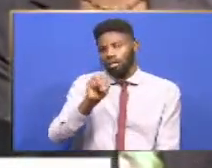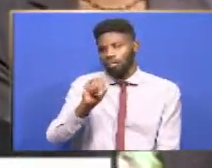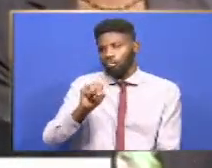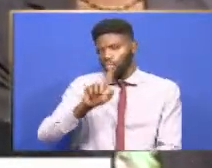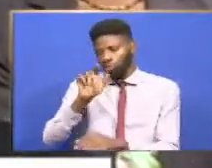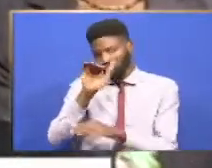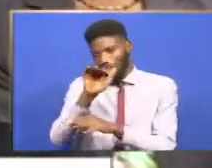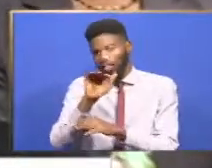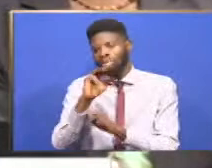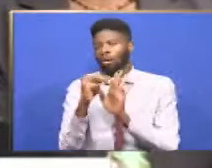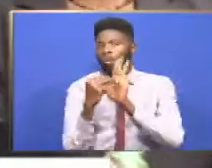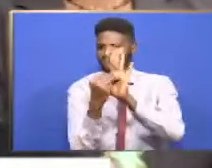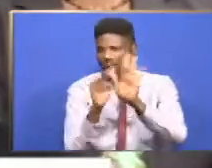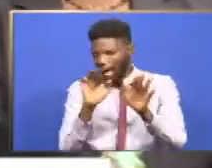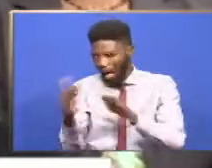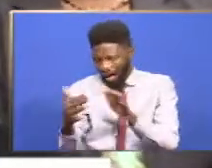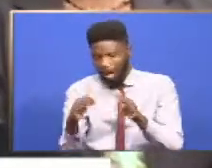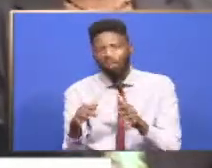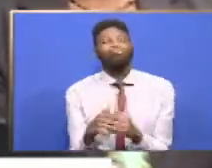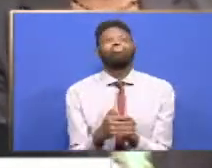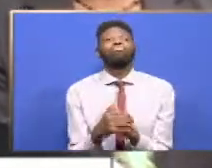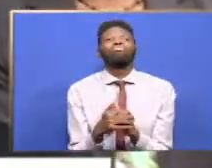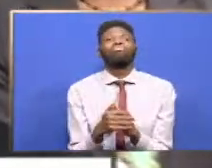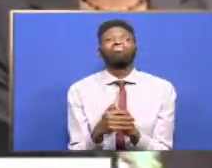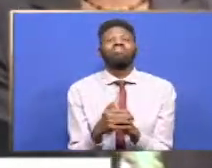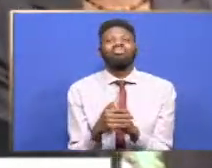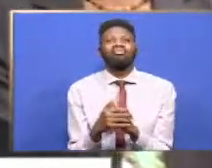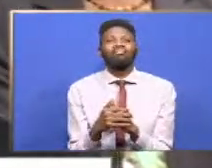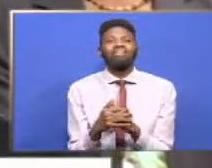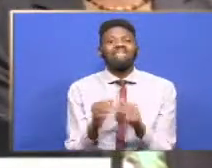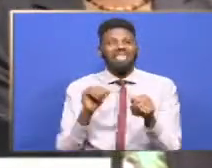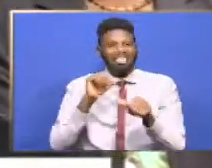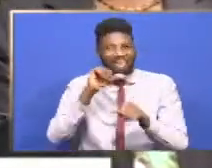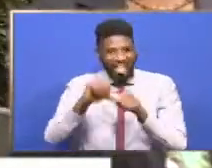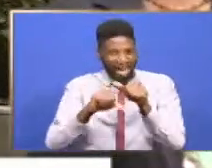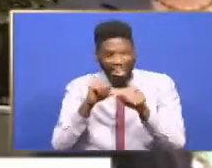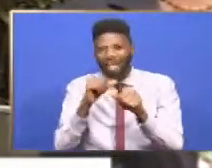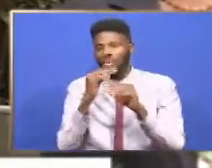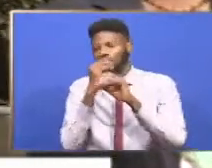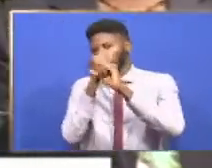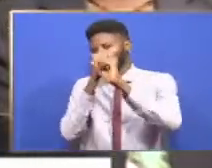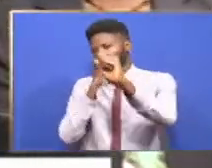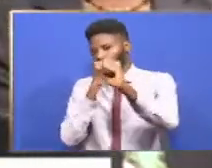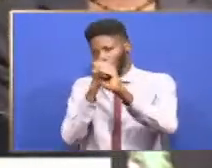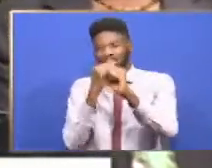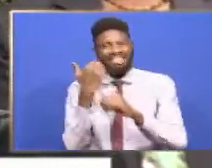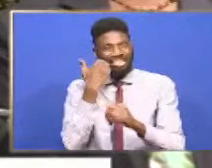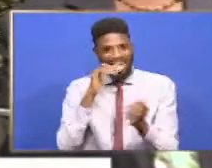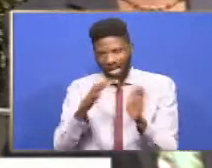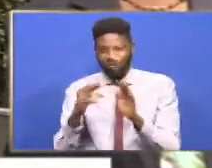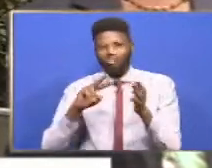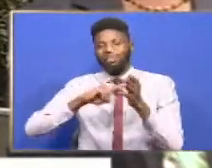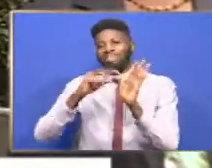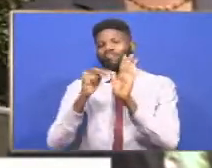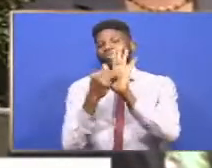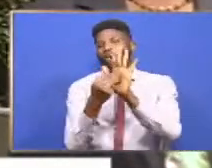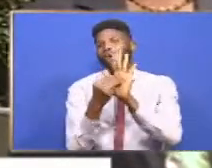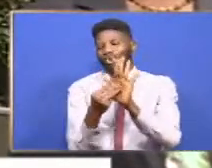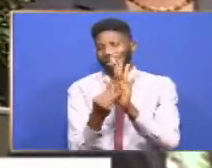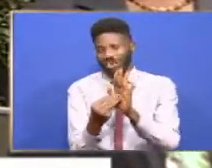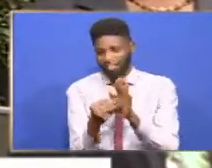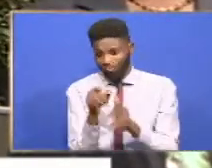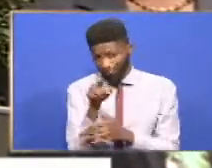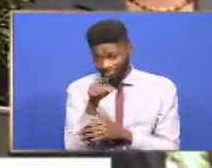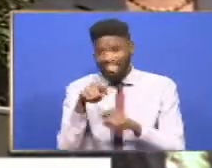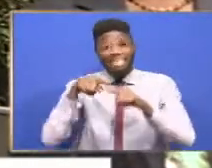again. Definition: modeling is the science of predicting or projecting disease trends or patterns based on a